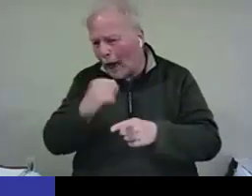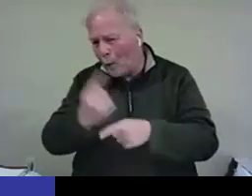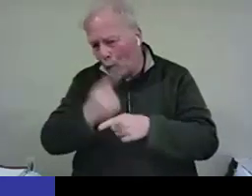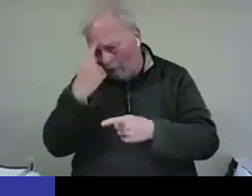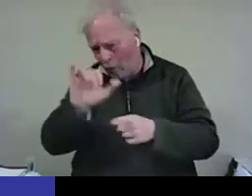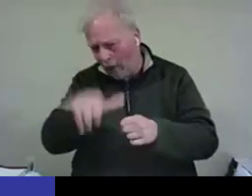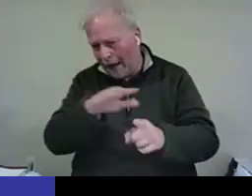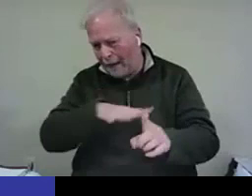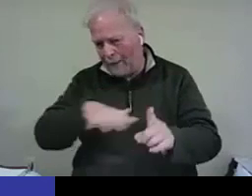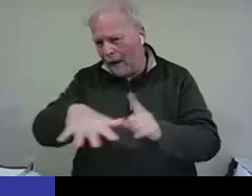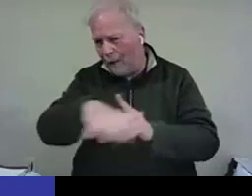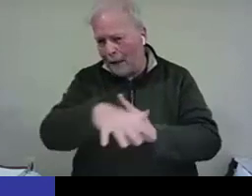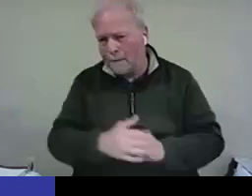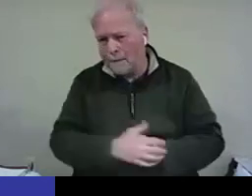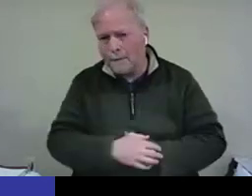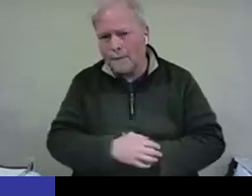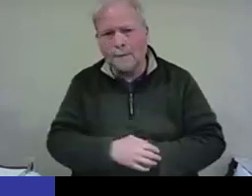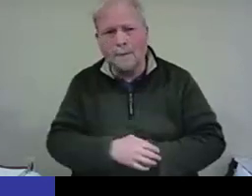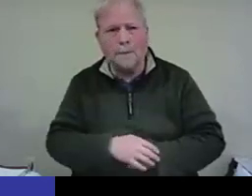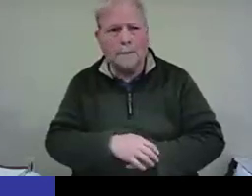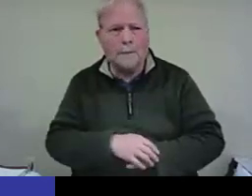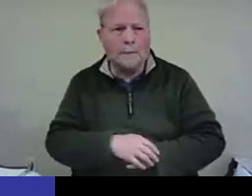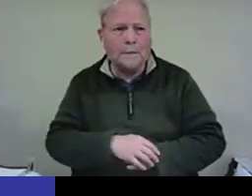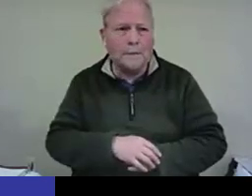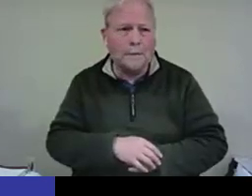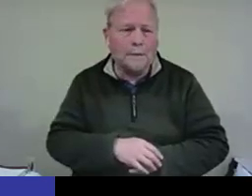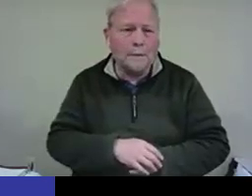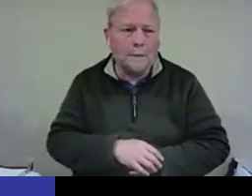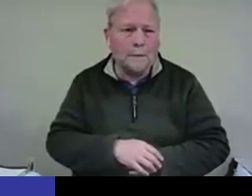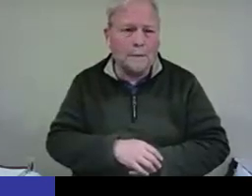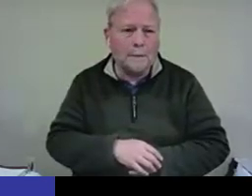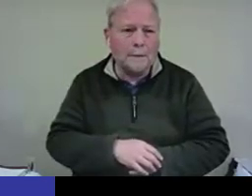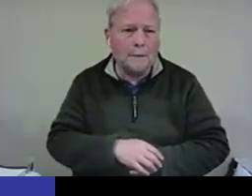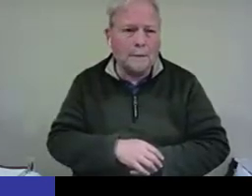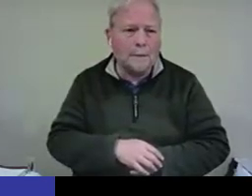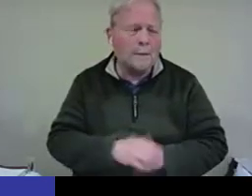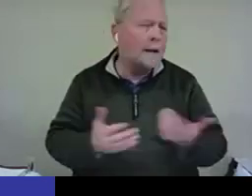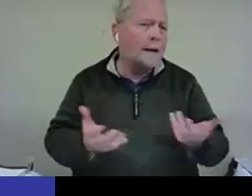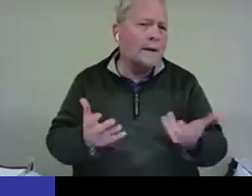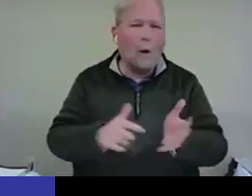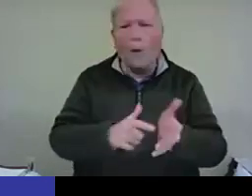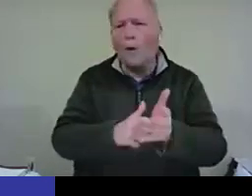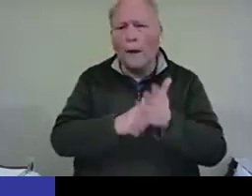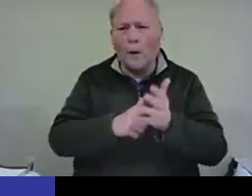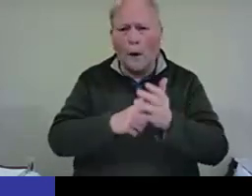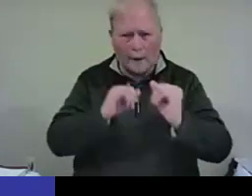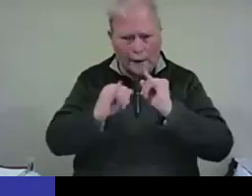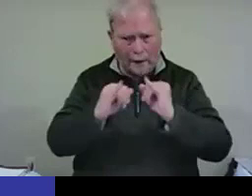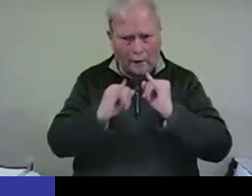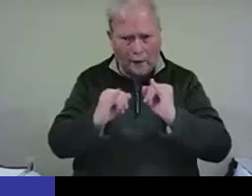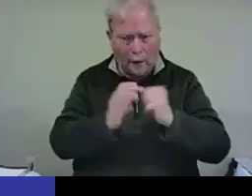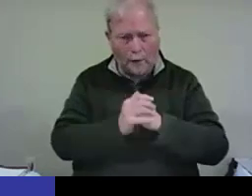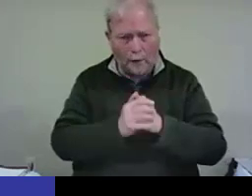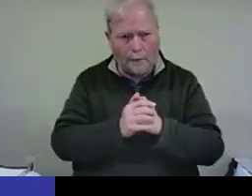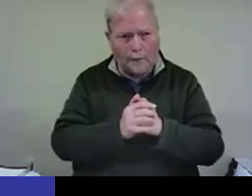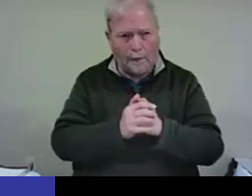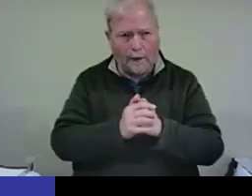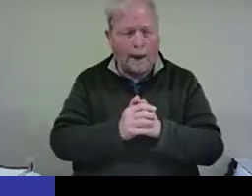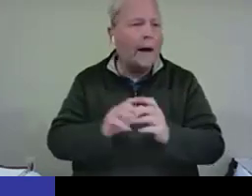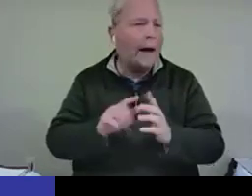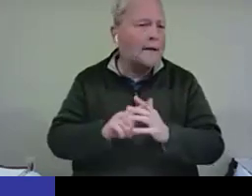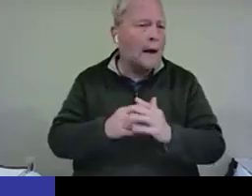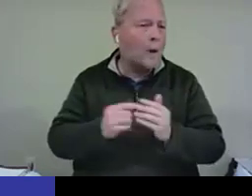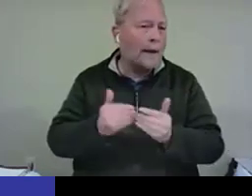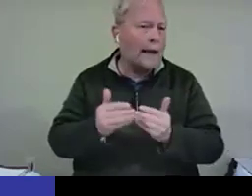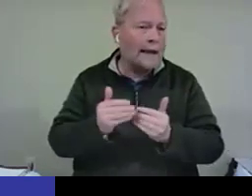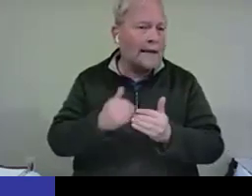All right, the required interviews. I'm going to start off with one of the easier answers from the questions that we received, which was, do we